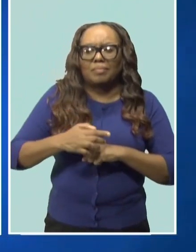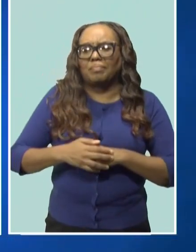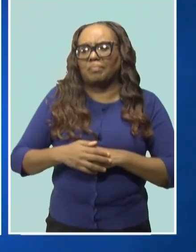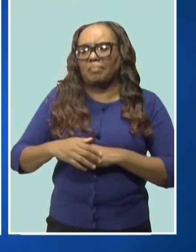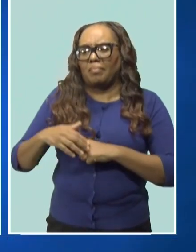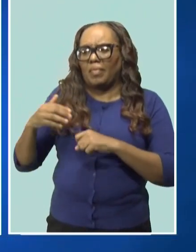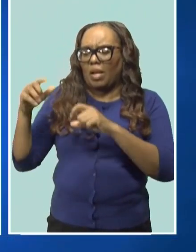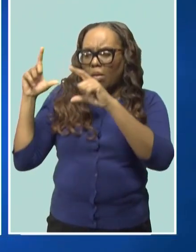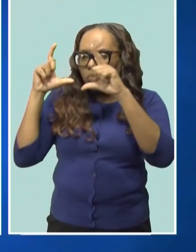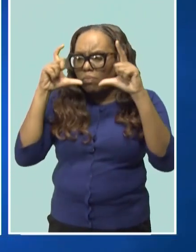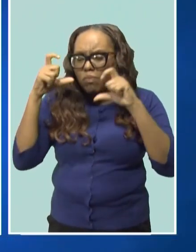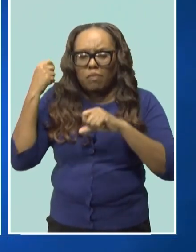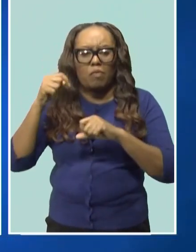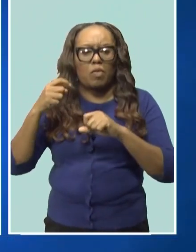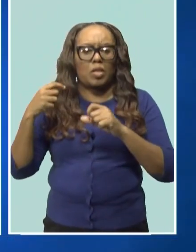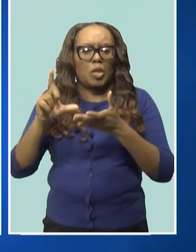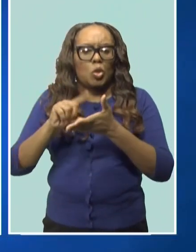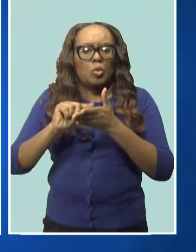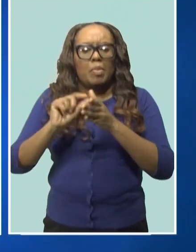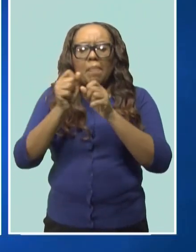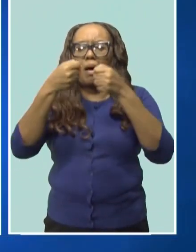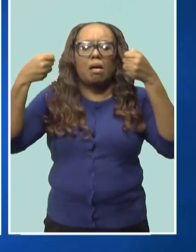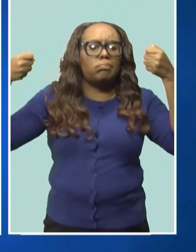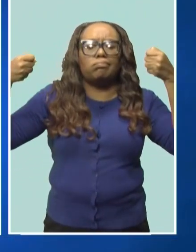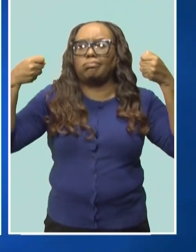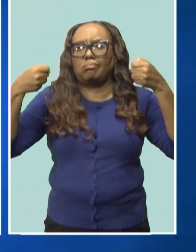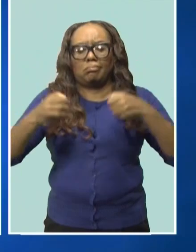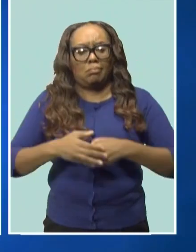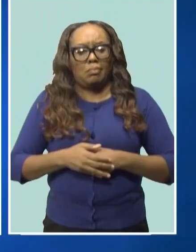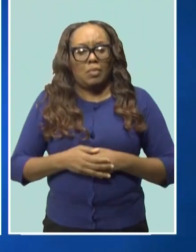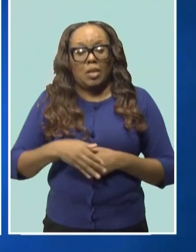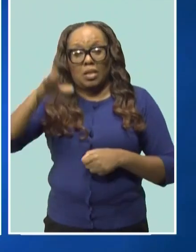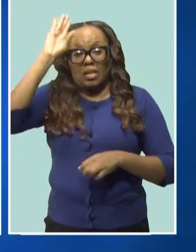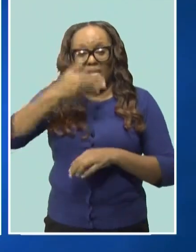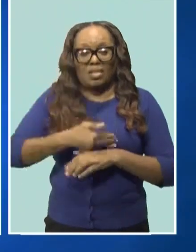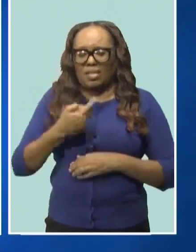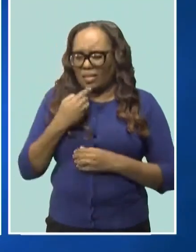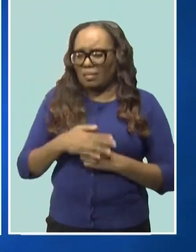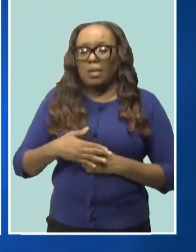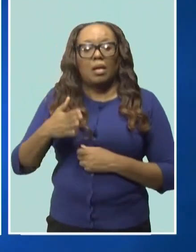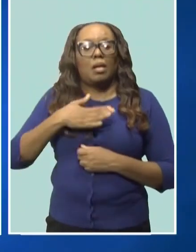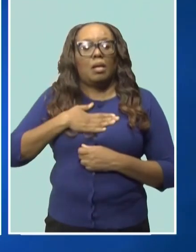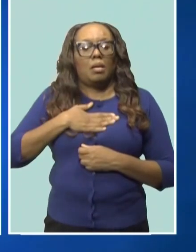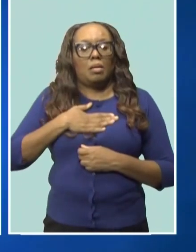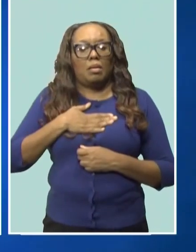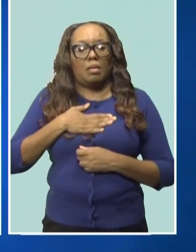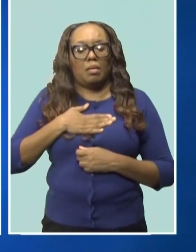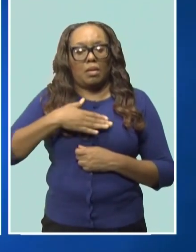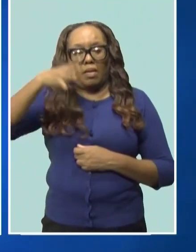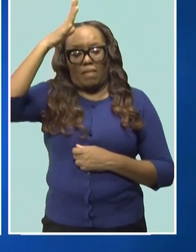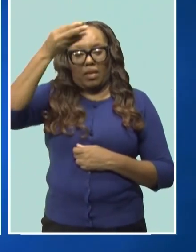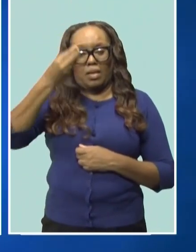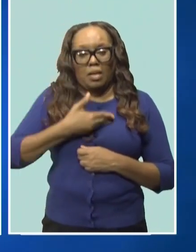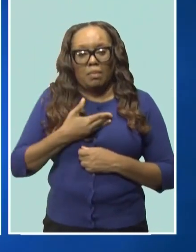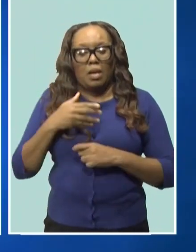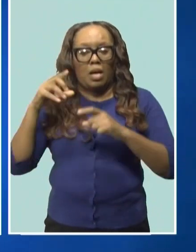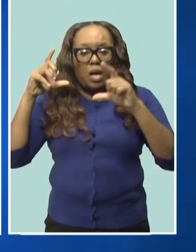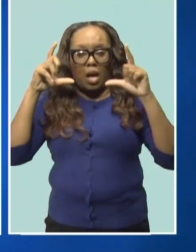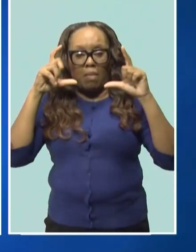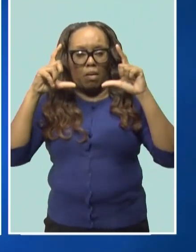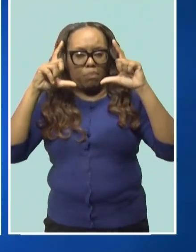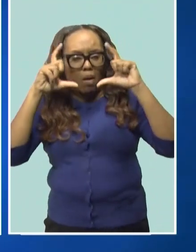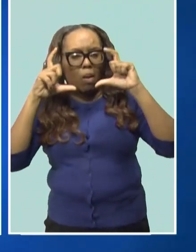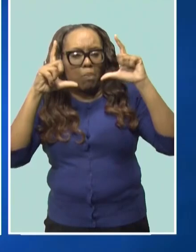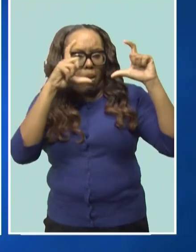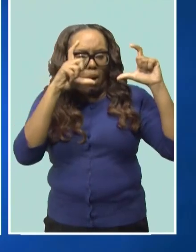tutelage. Charlie vividly recalls that my father gave me a point-and-shoot camera, and under his guidance,